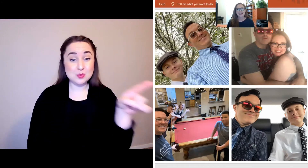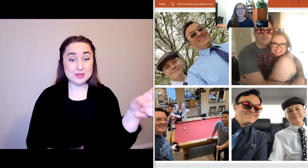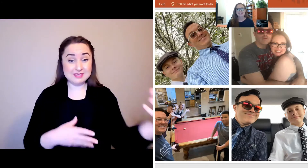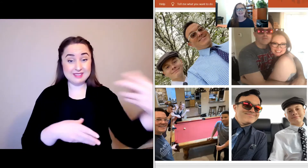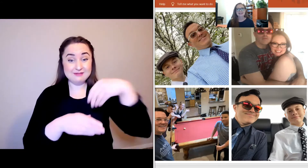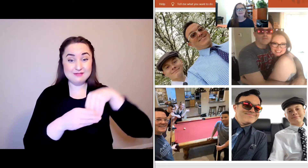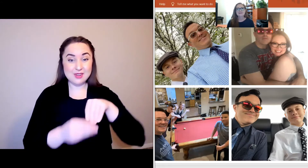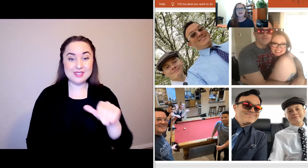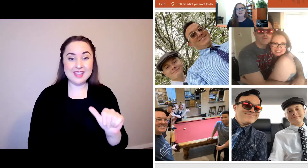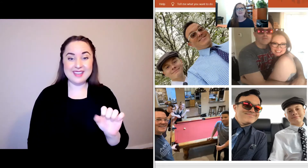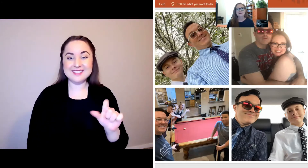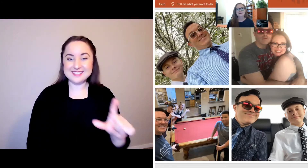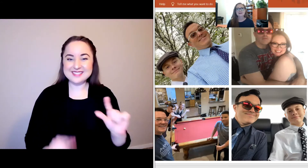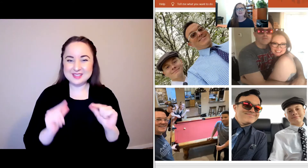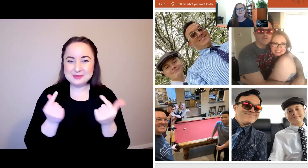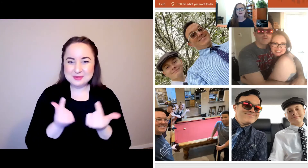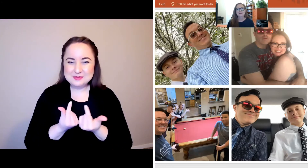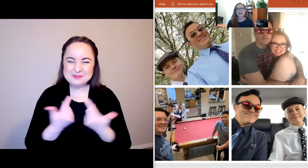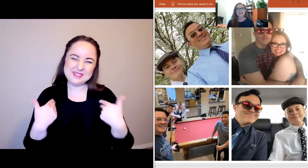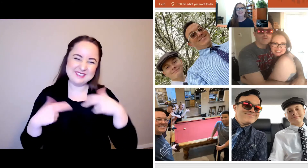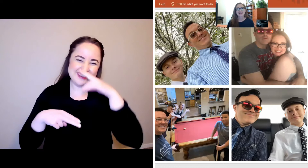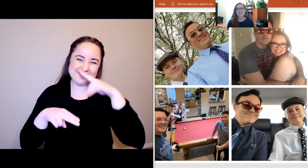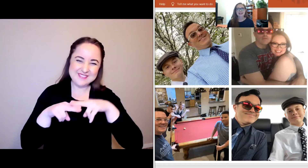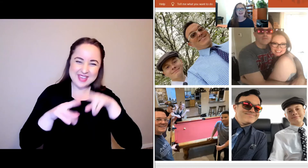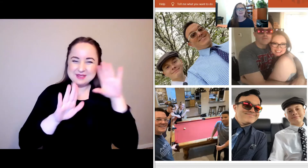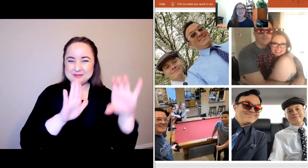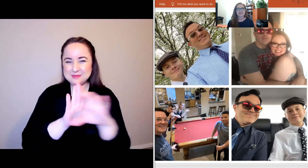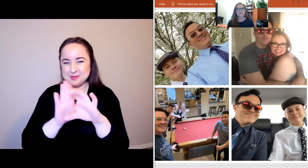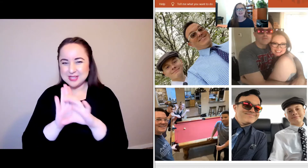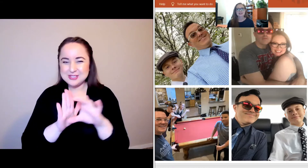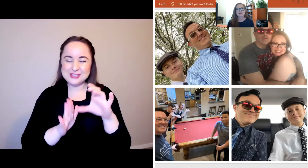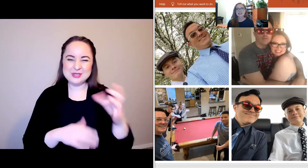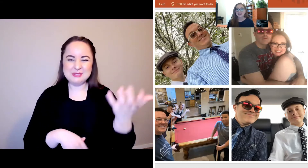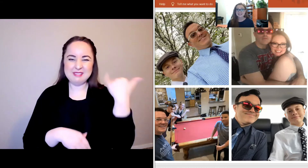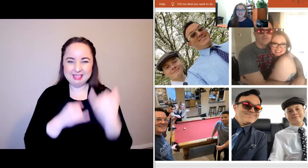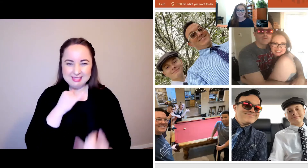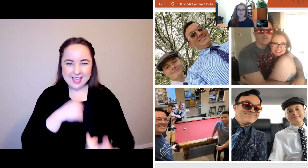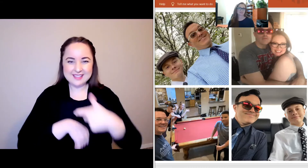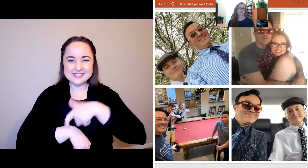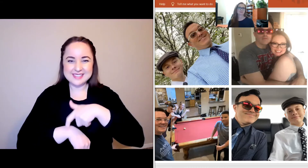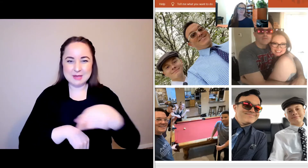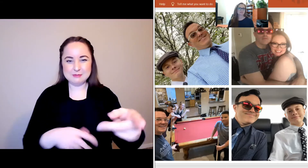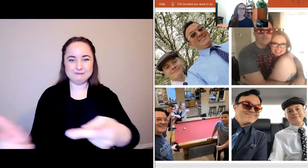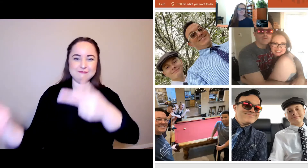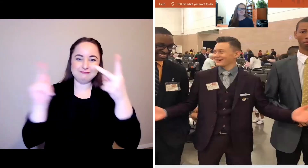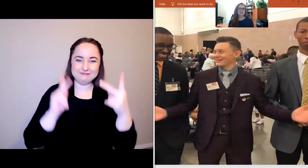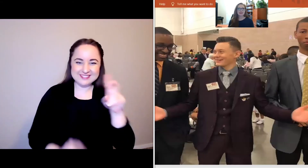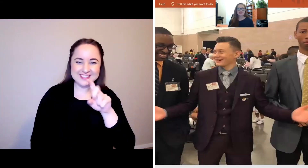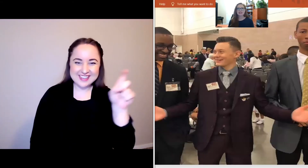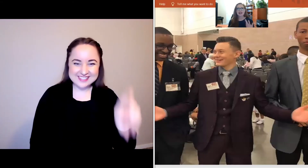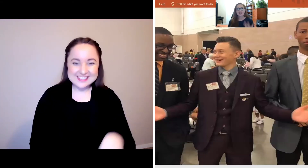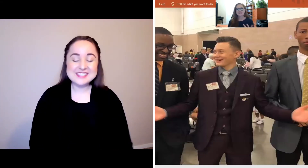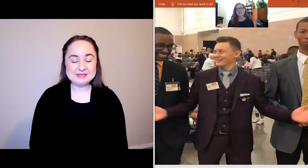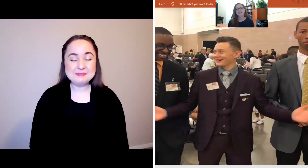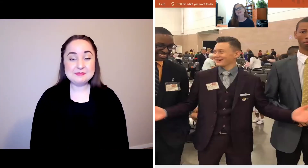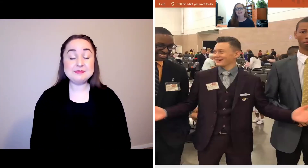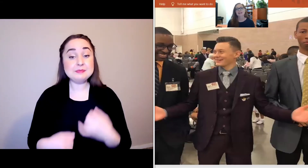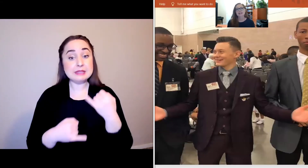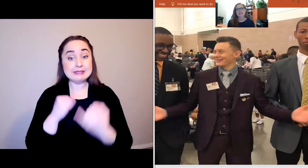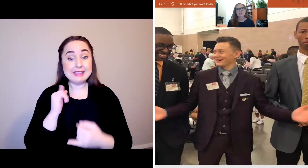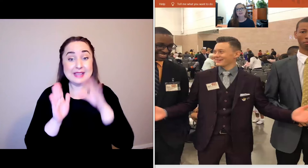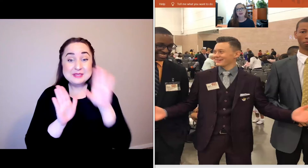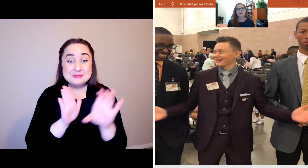And these are some fun photos from the last time that he was here in Texas. And then lastly,